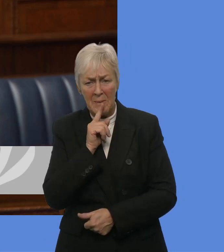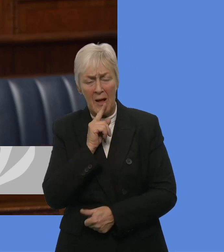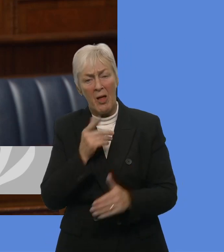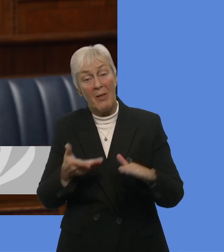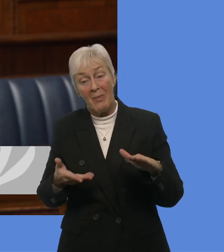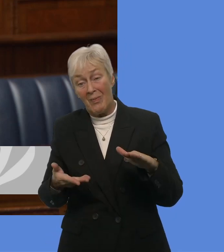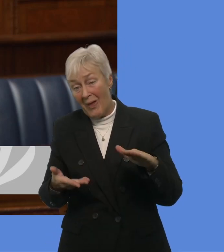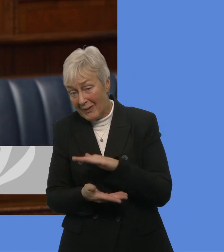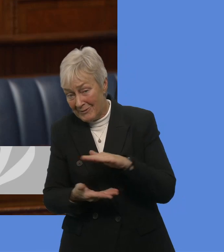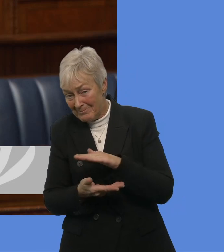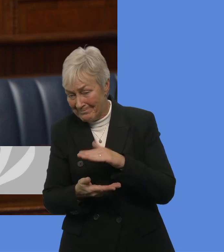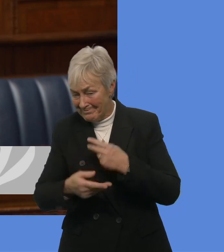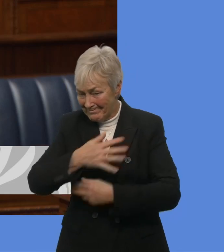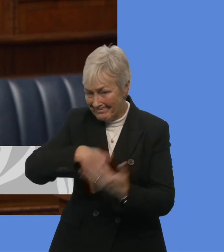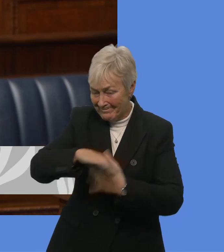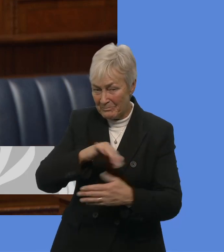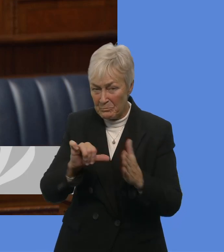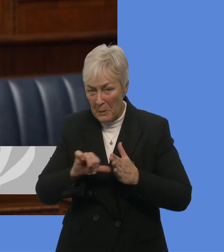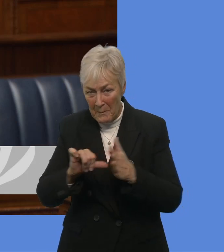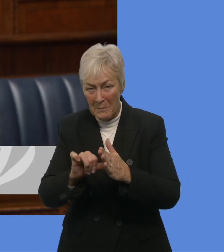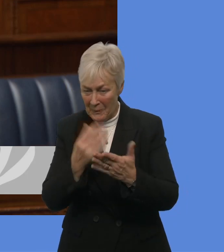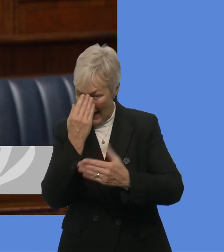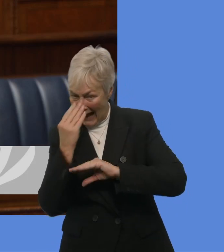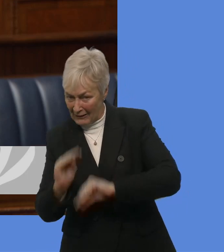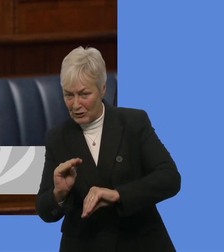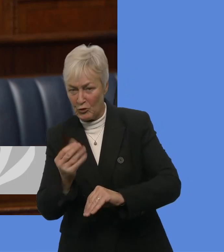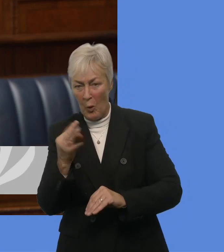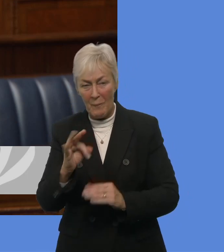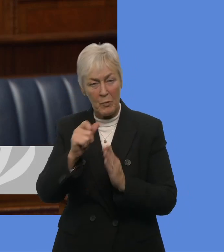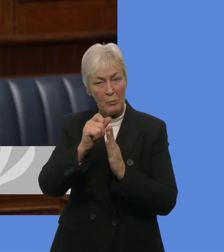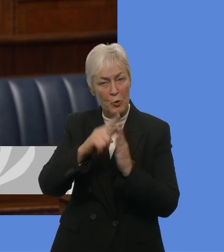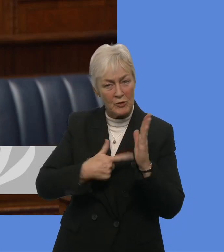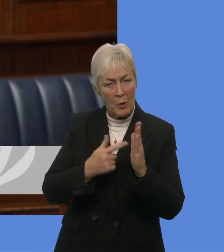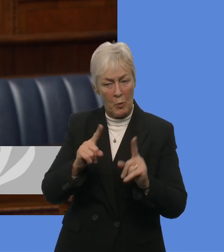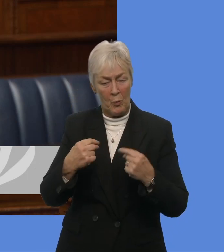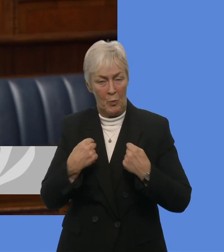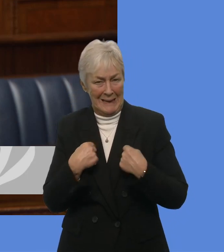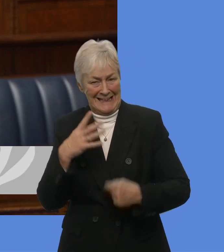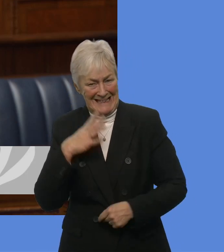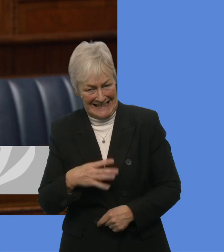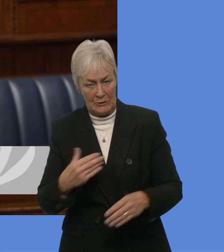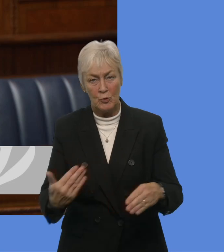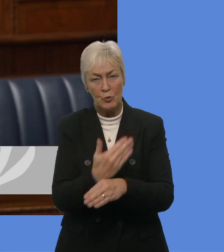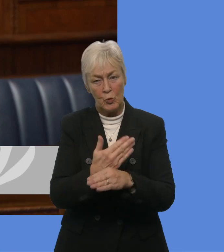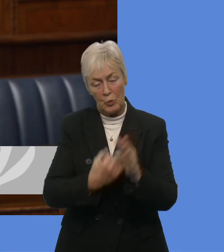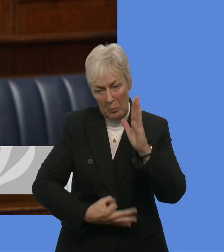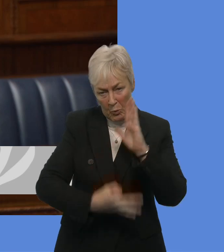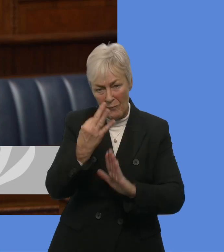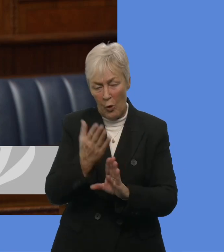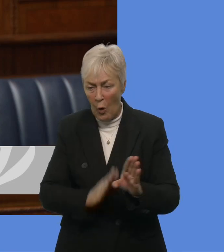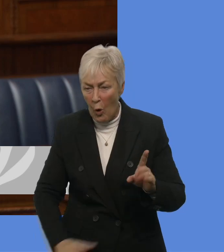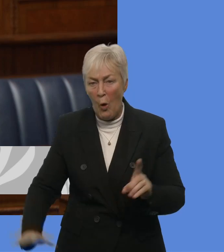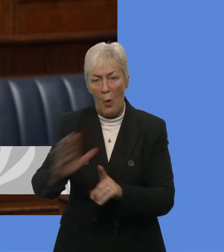which we can tackle through prevention, through education, through those projects, and of course what it is that we need to do to include everyone across